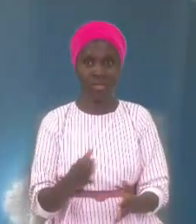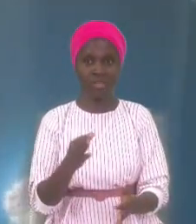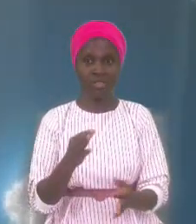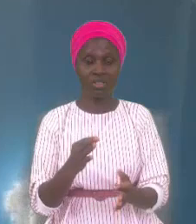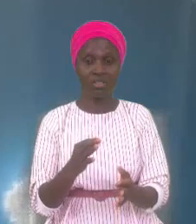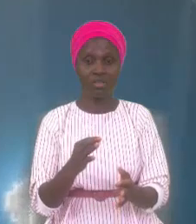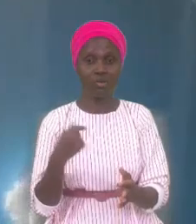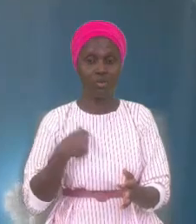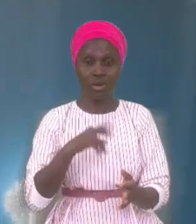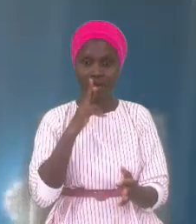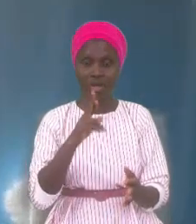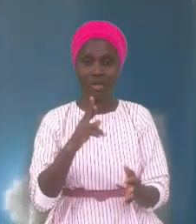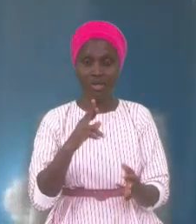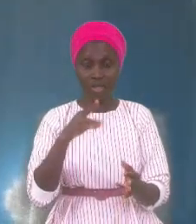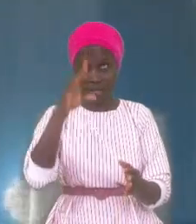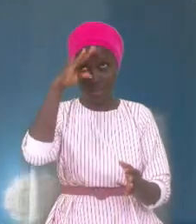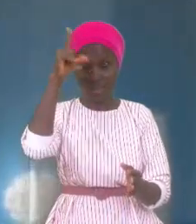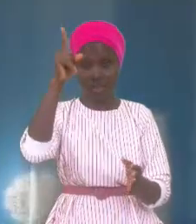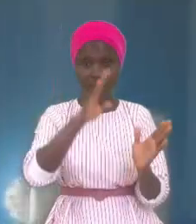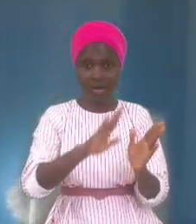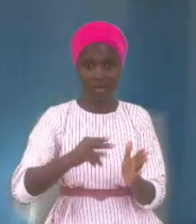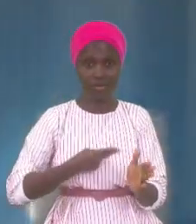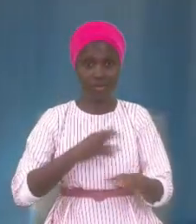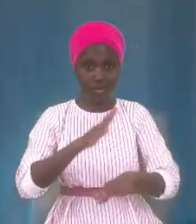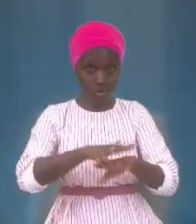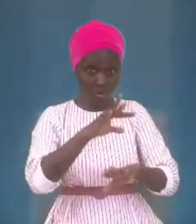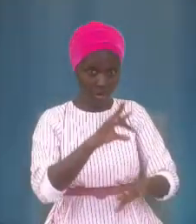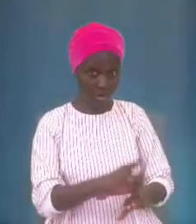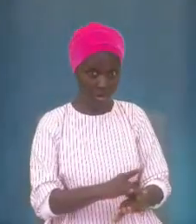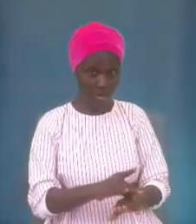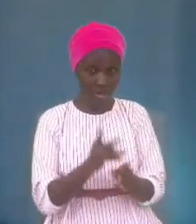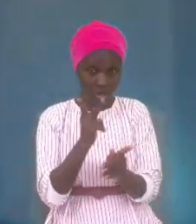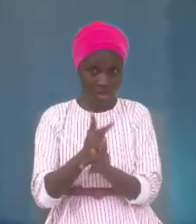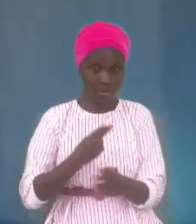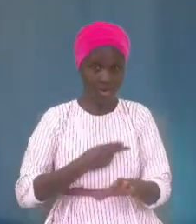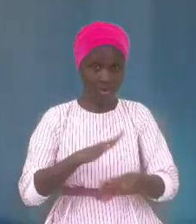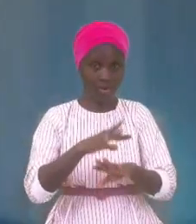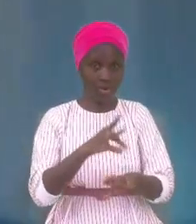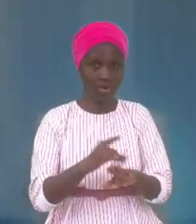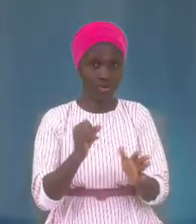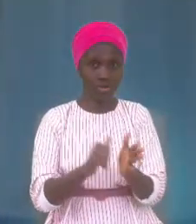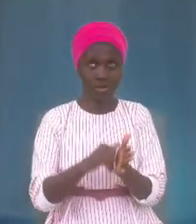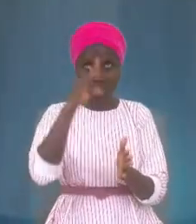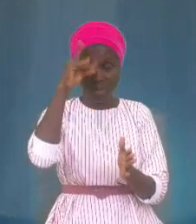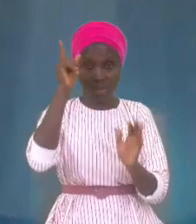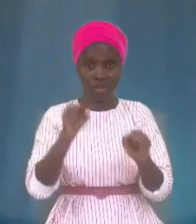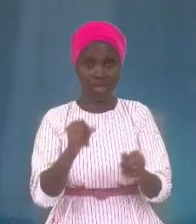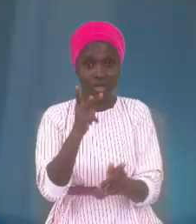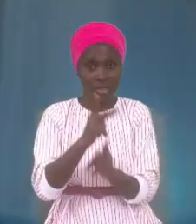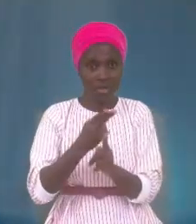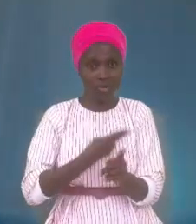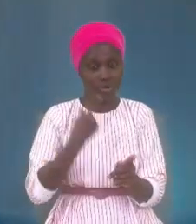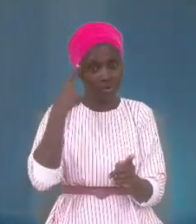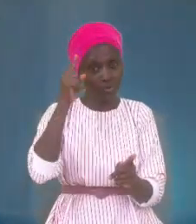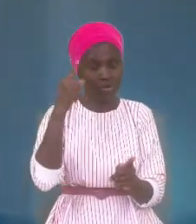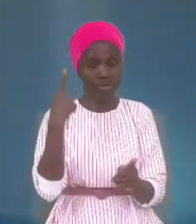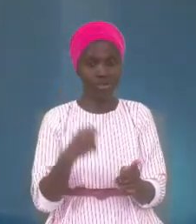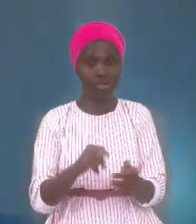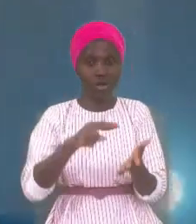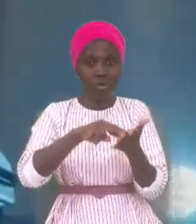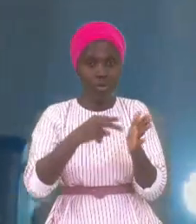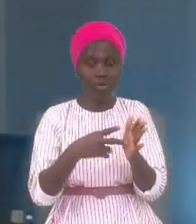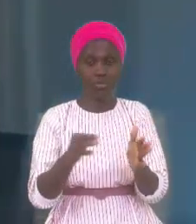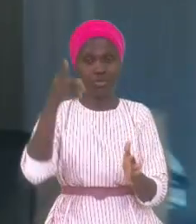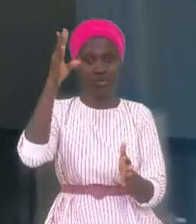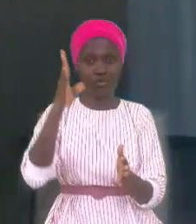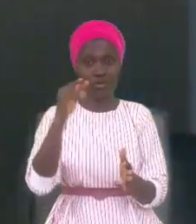But he left us here so that we can be preserved for a purpose, the purpose of God himself. For this reason have